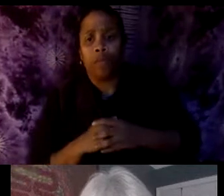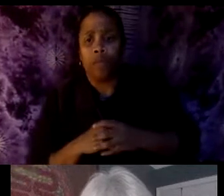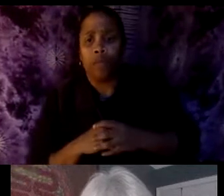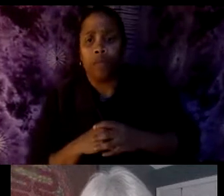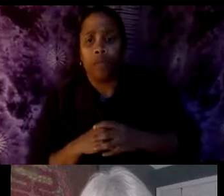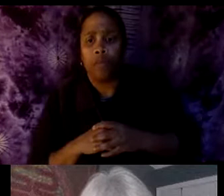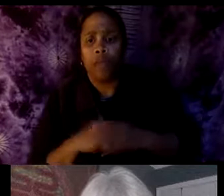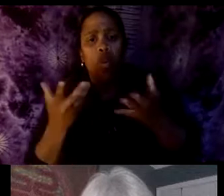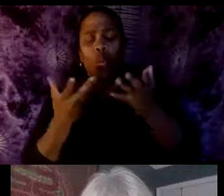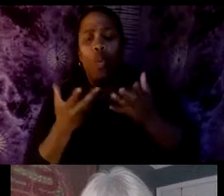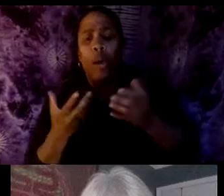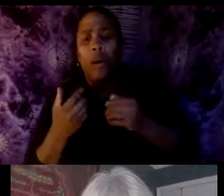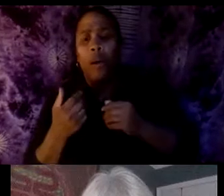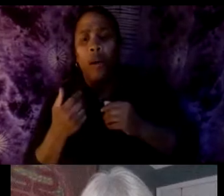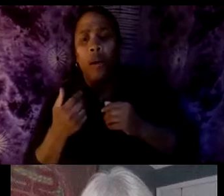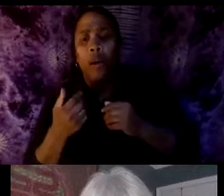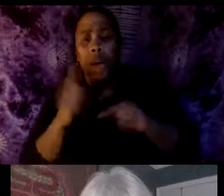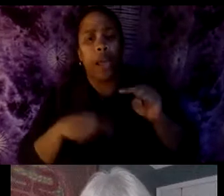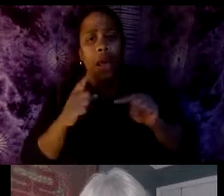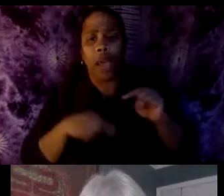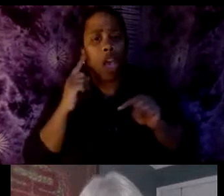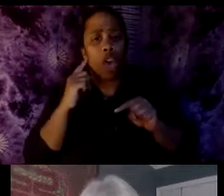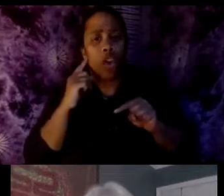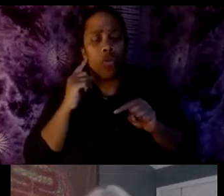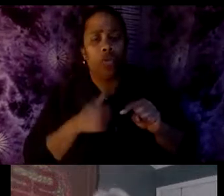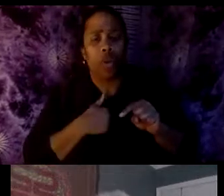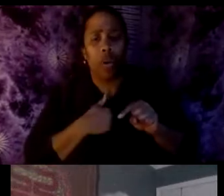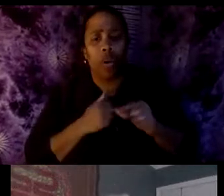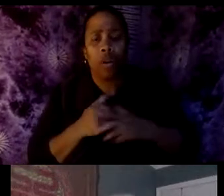What's that? I can't hear you. Sorry, you're muted.